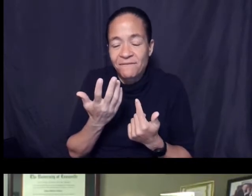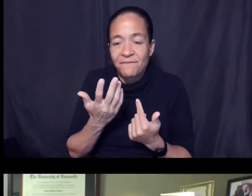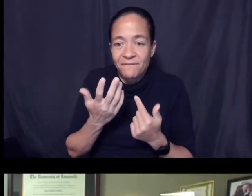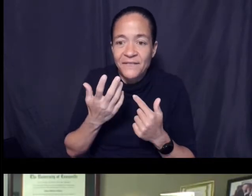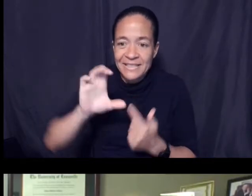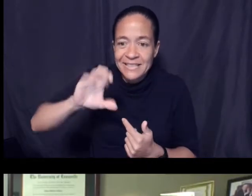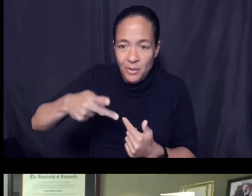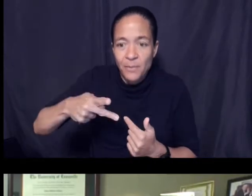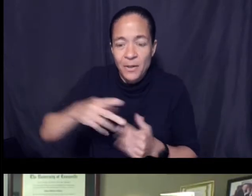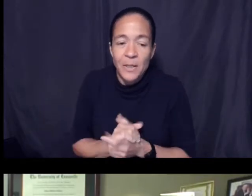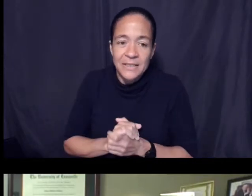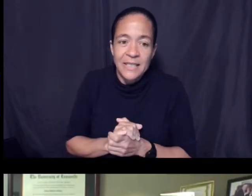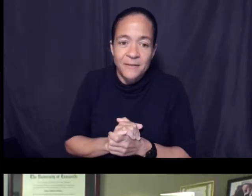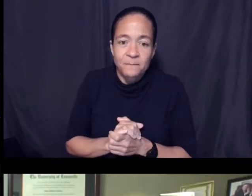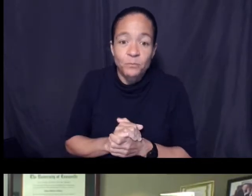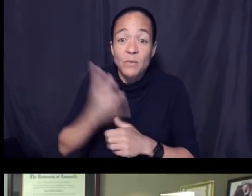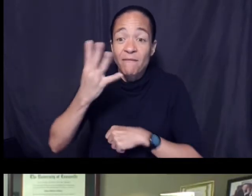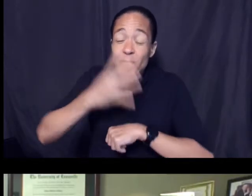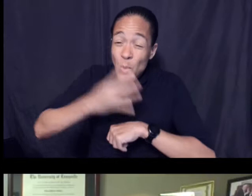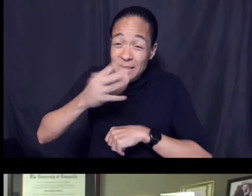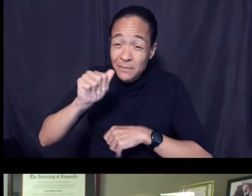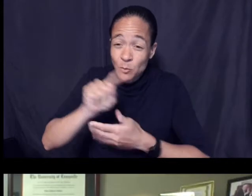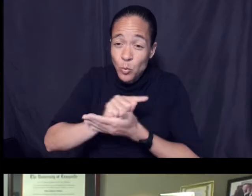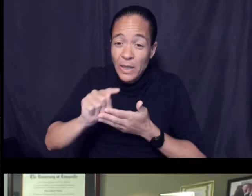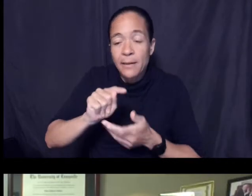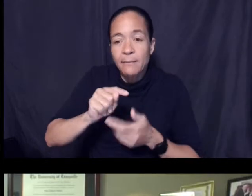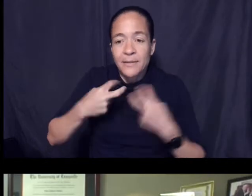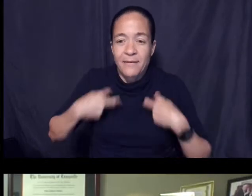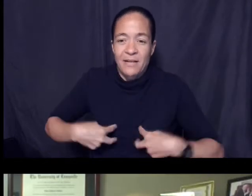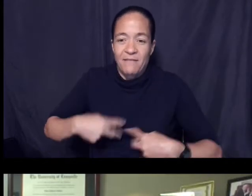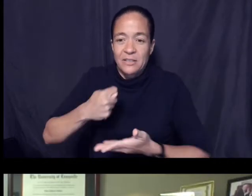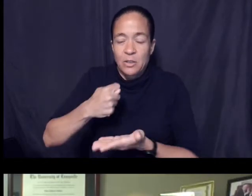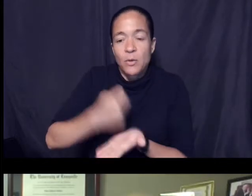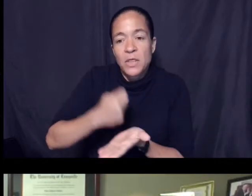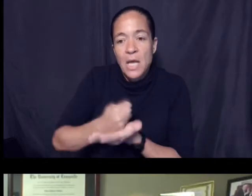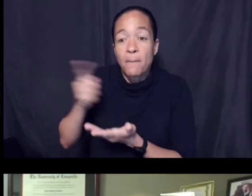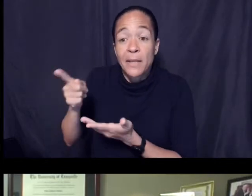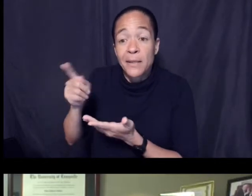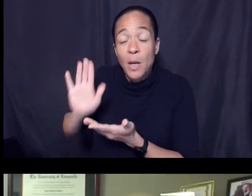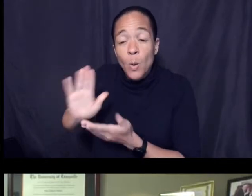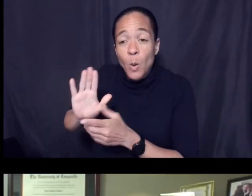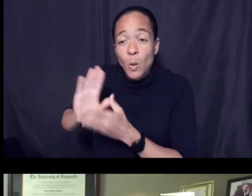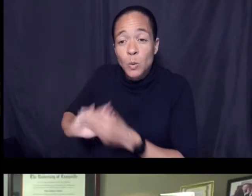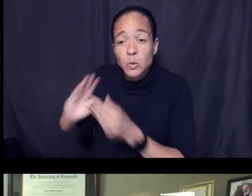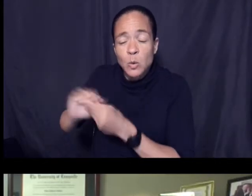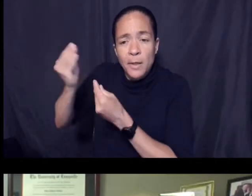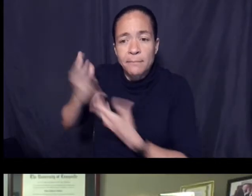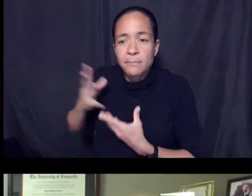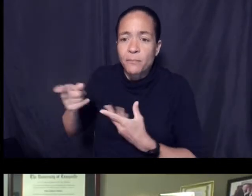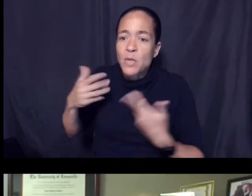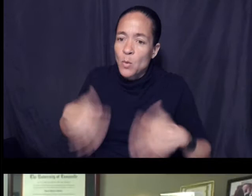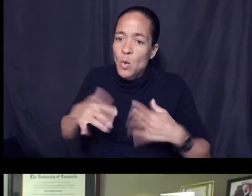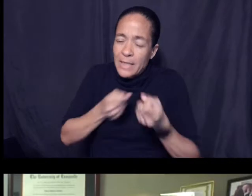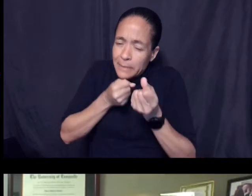multiple therapies 4 times a week. And she shared our story with us. She's a huge advocate for